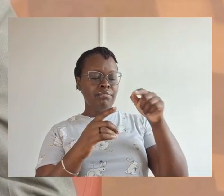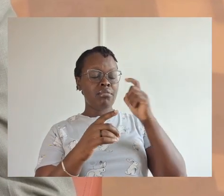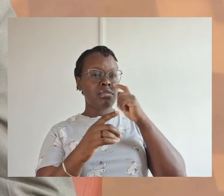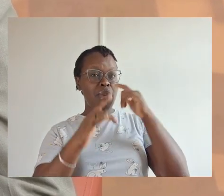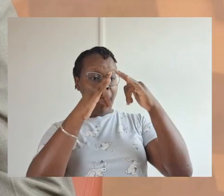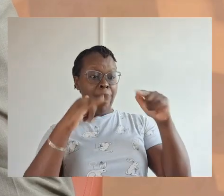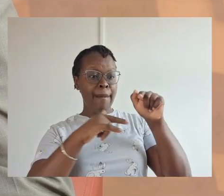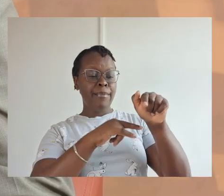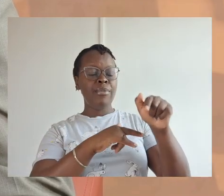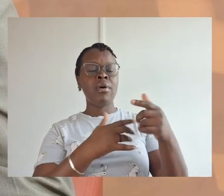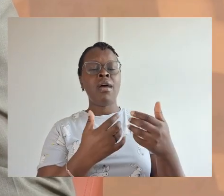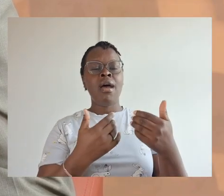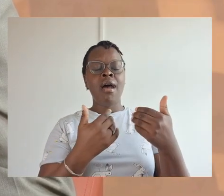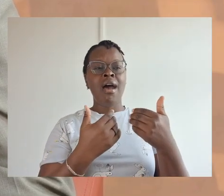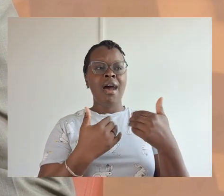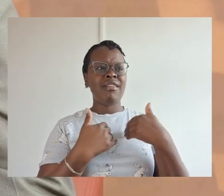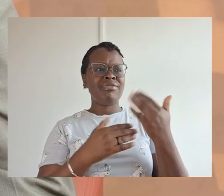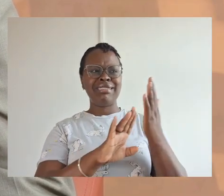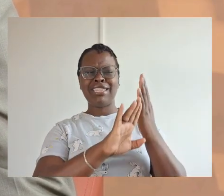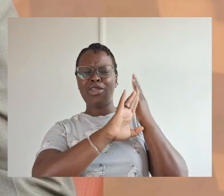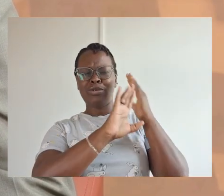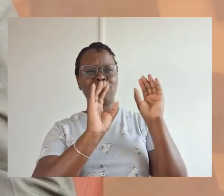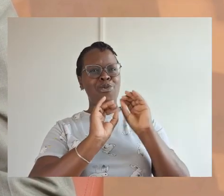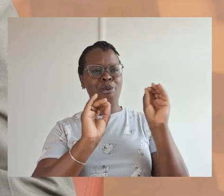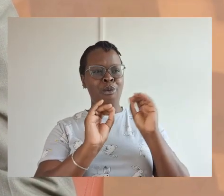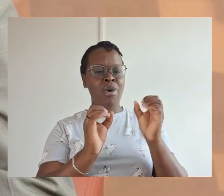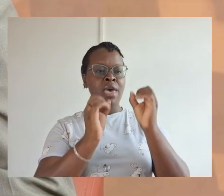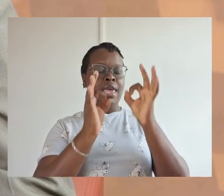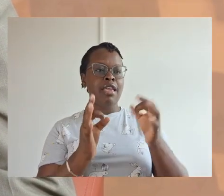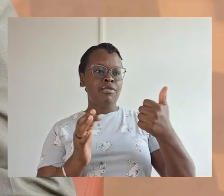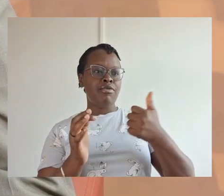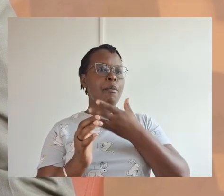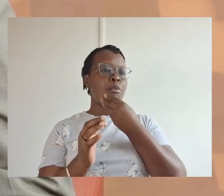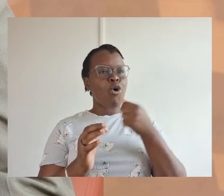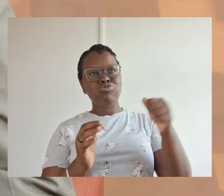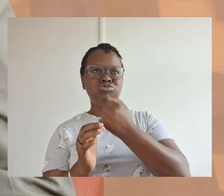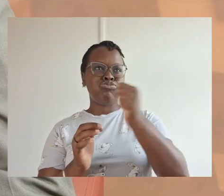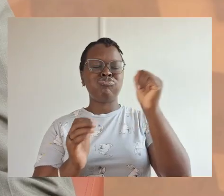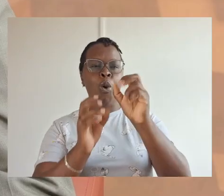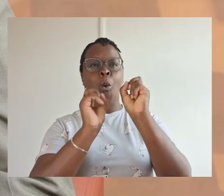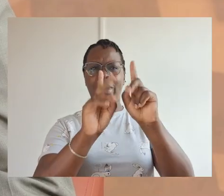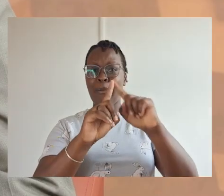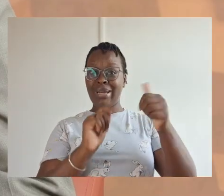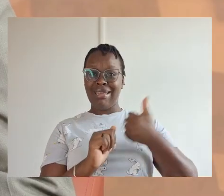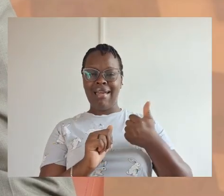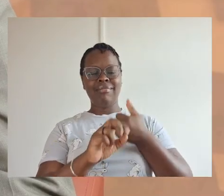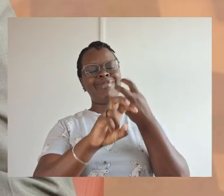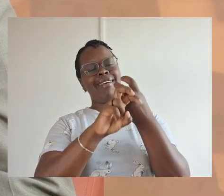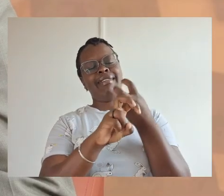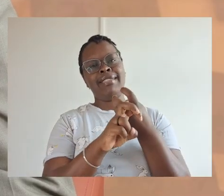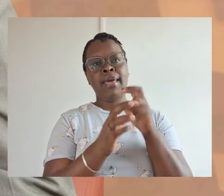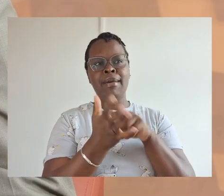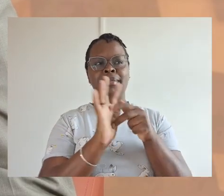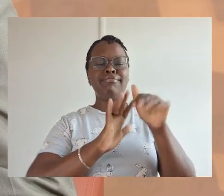where I grew up, there's insecurity and fear of gender-based violence at the night. So she